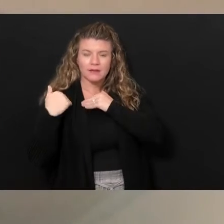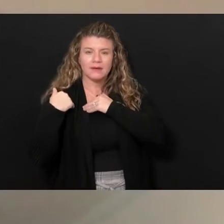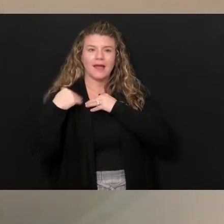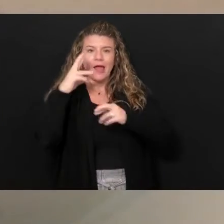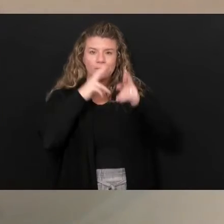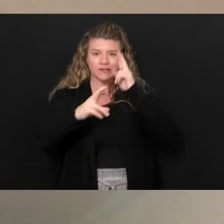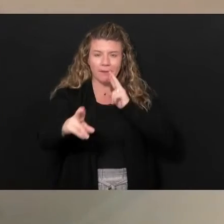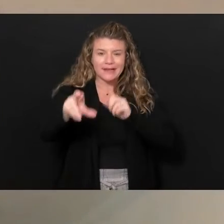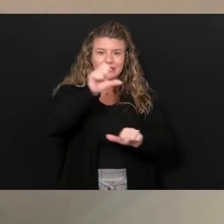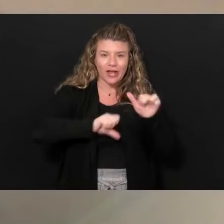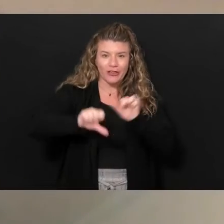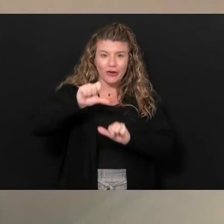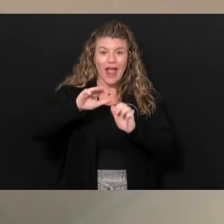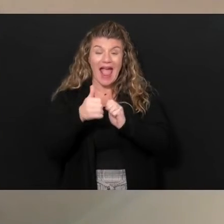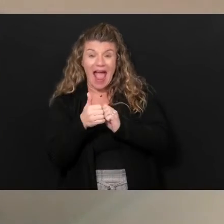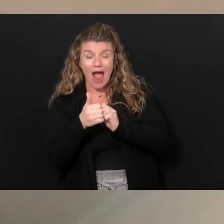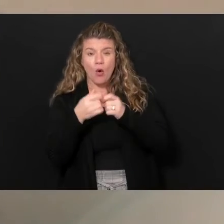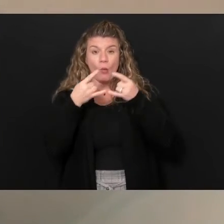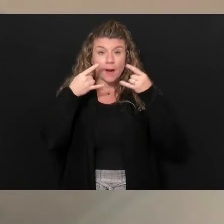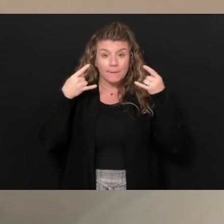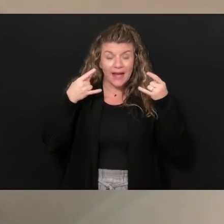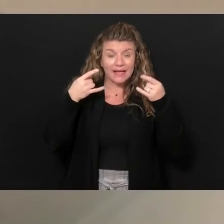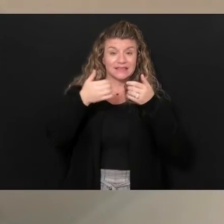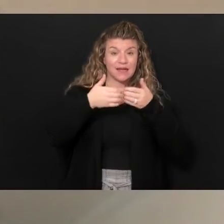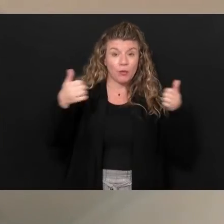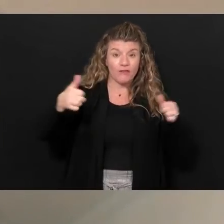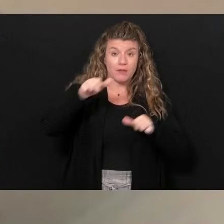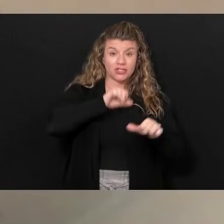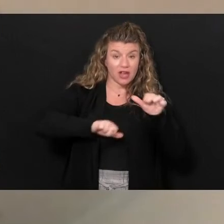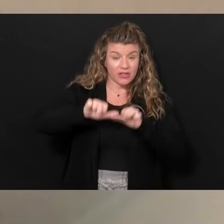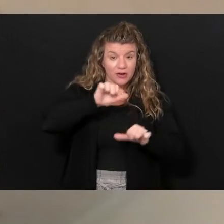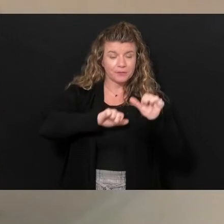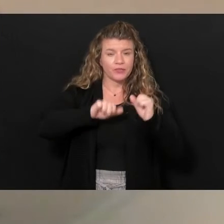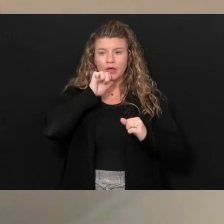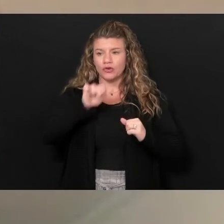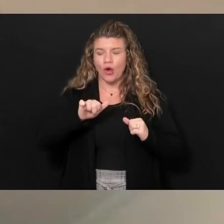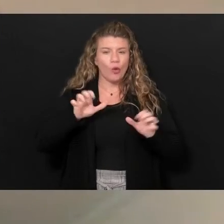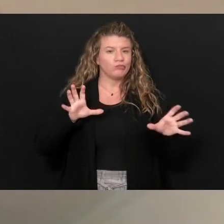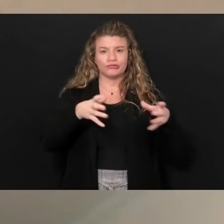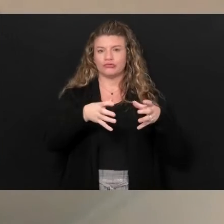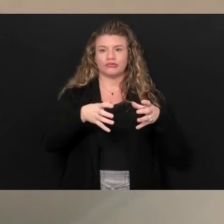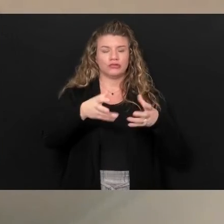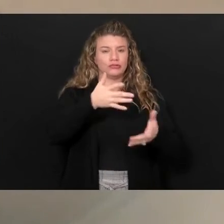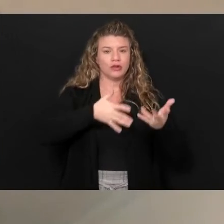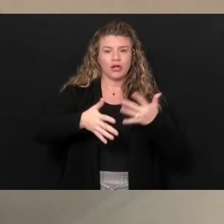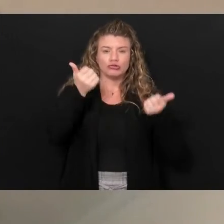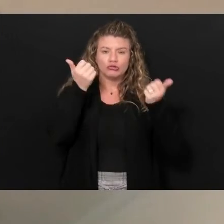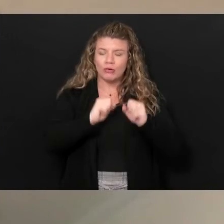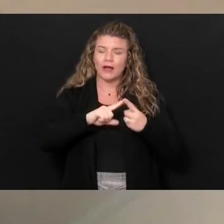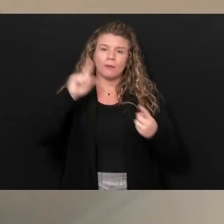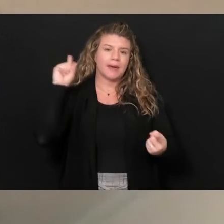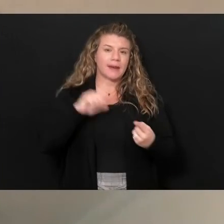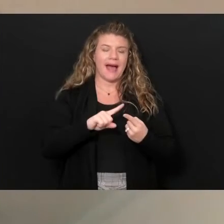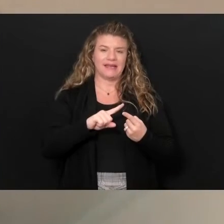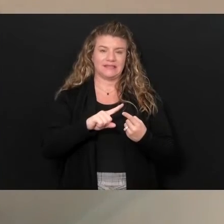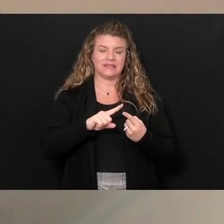as simple as wear a mask and stay physically distanced and don't be around, try to minimize your